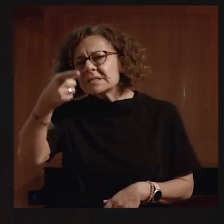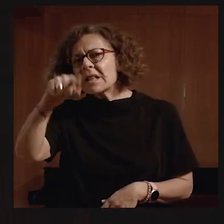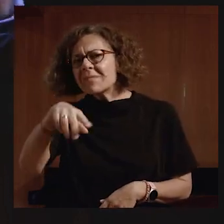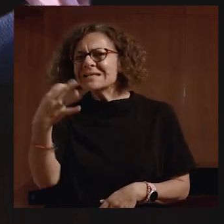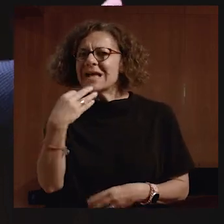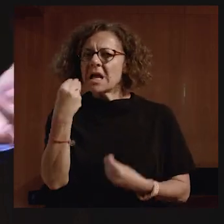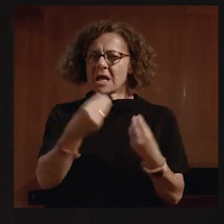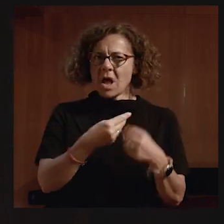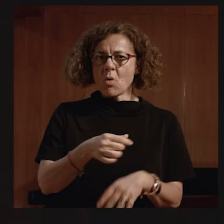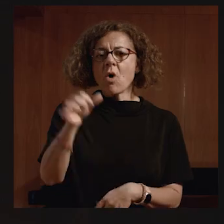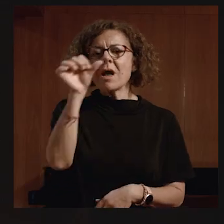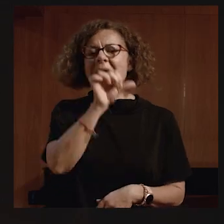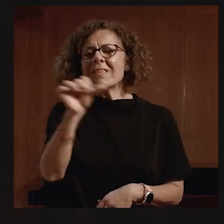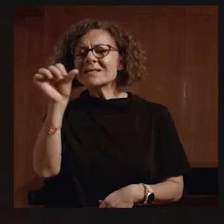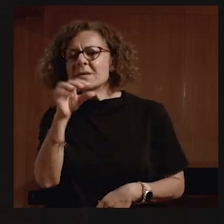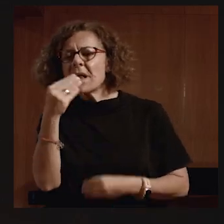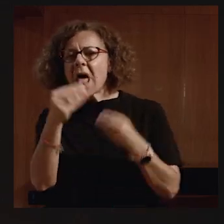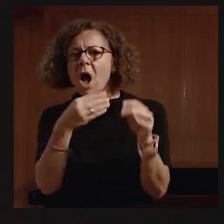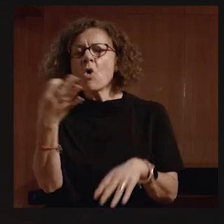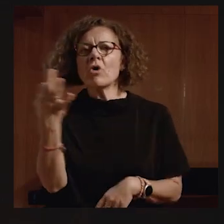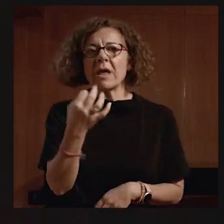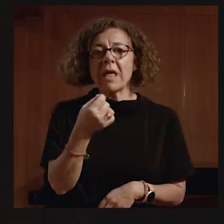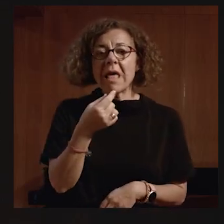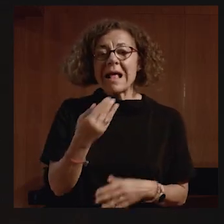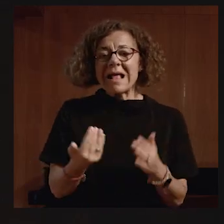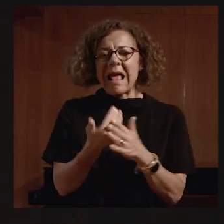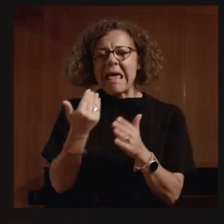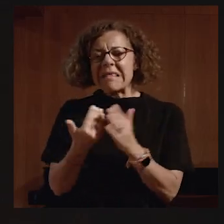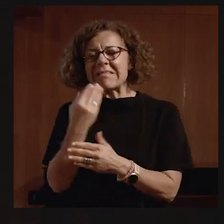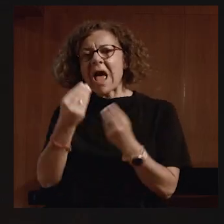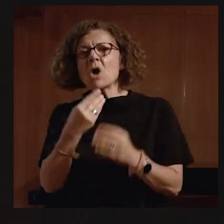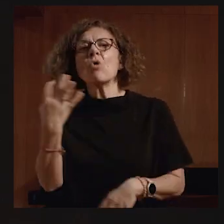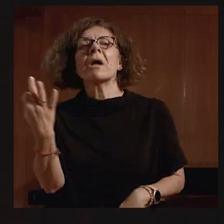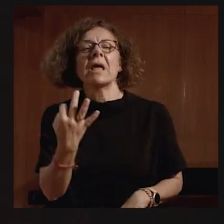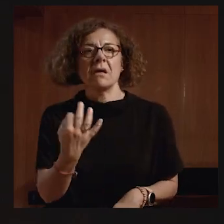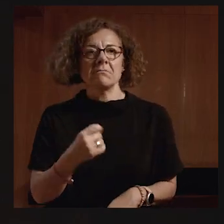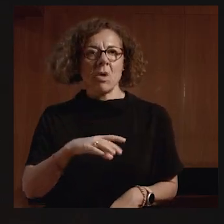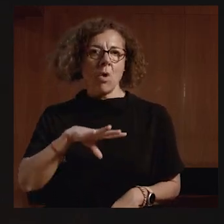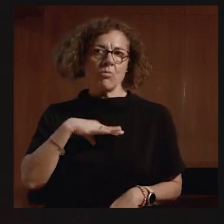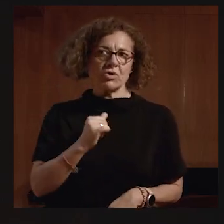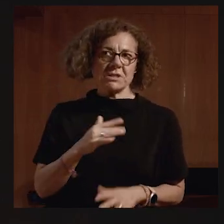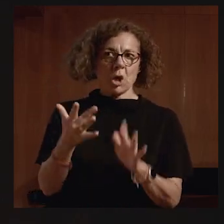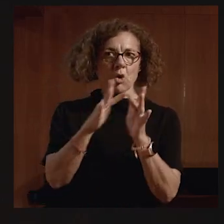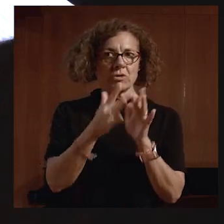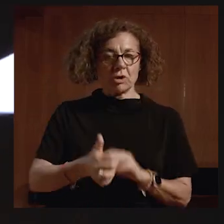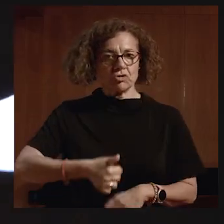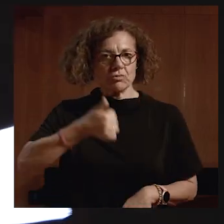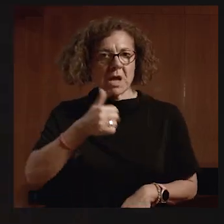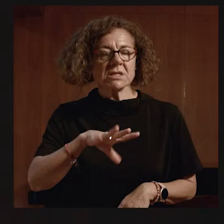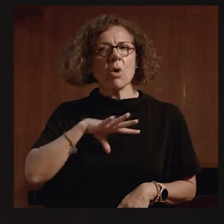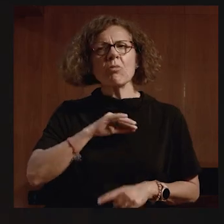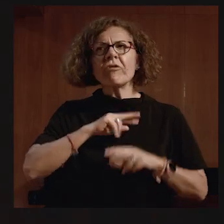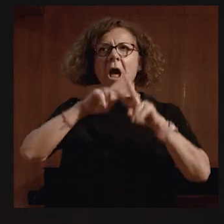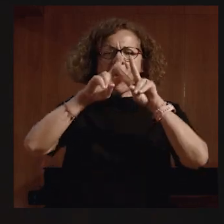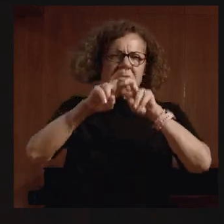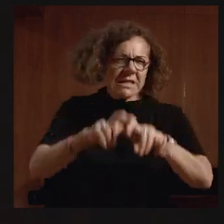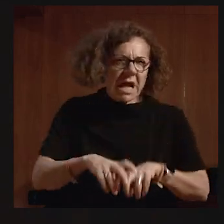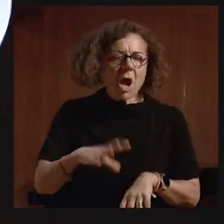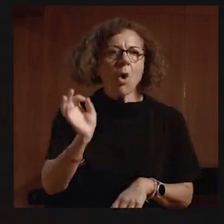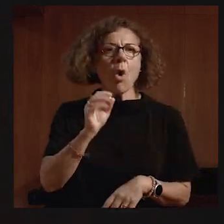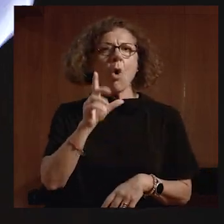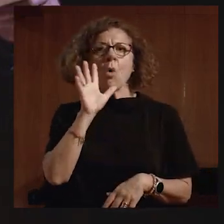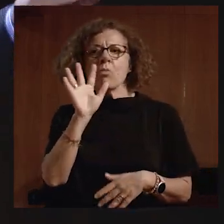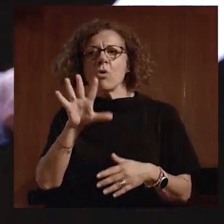be making more contacts. That could be researching some different things. That could be applying for auditions, for internships,